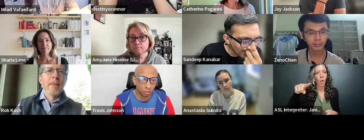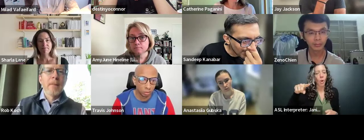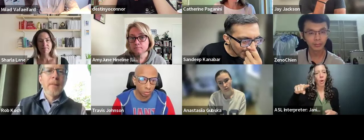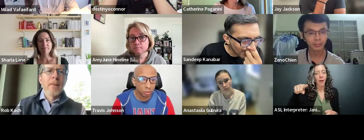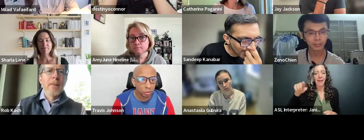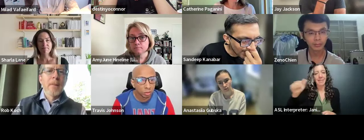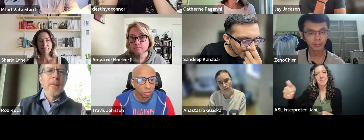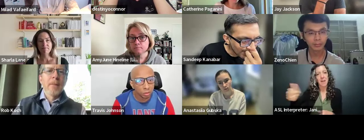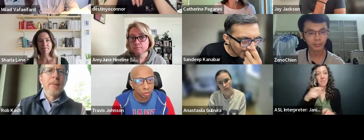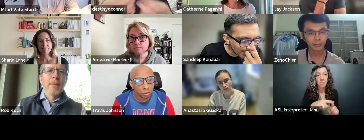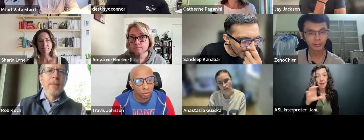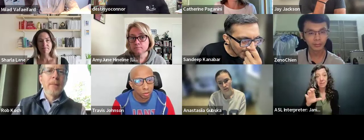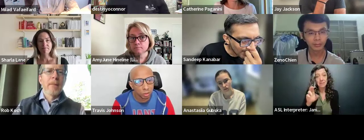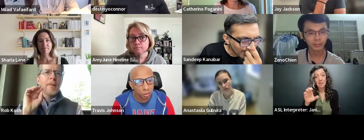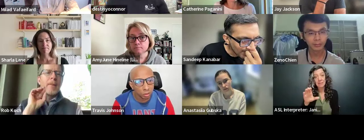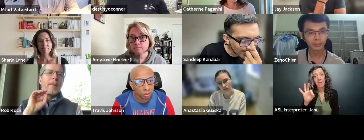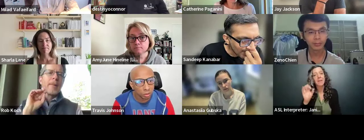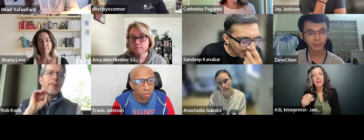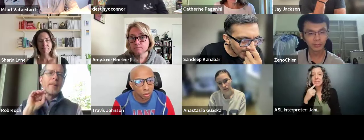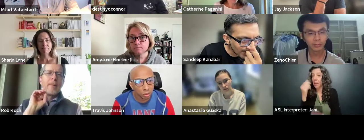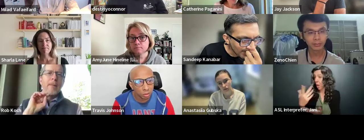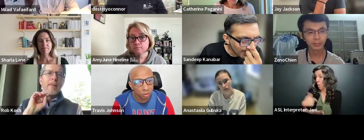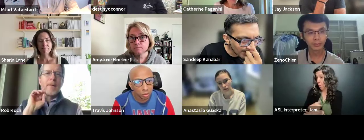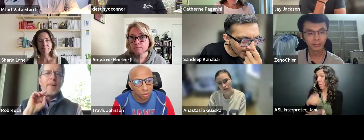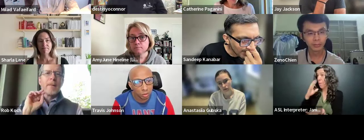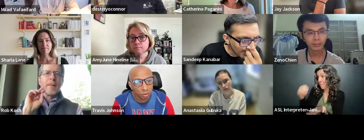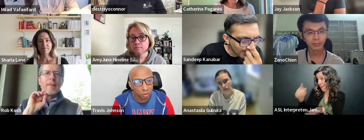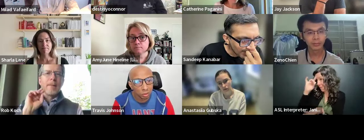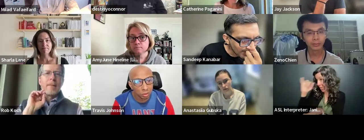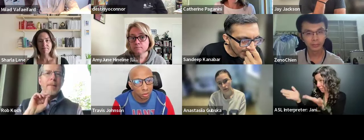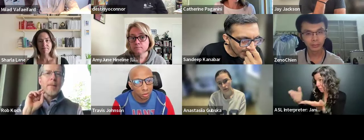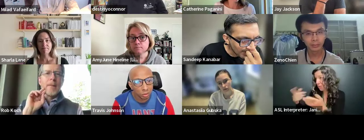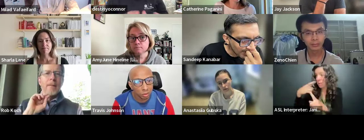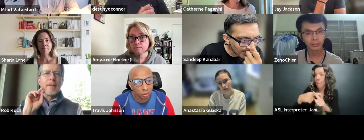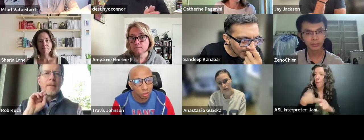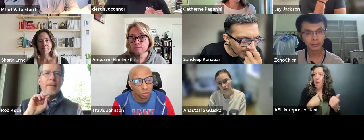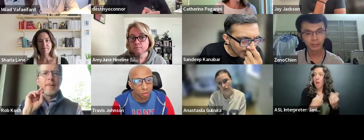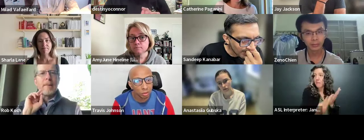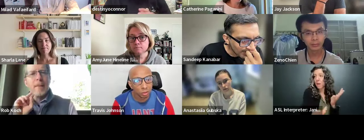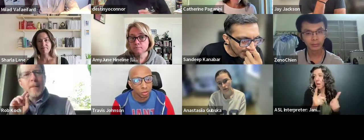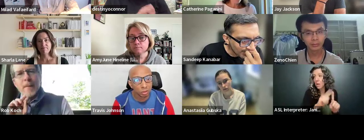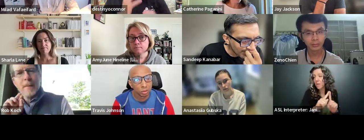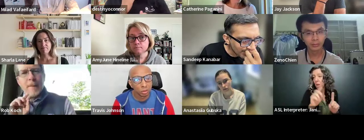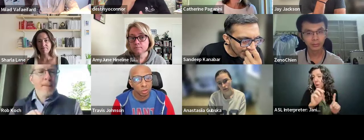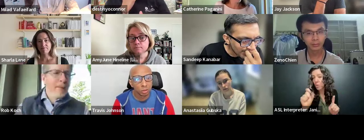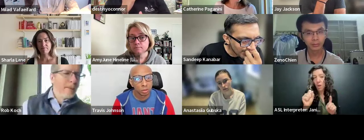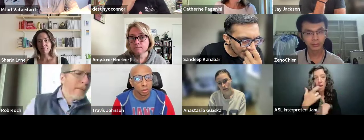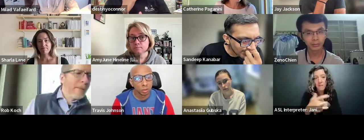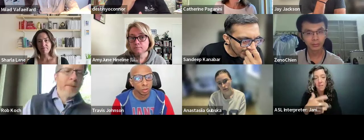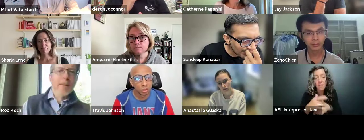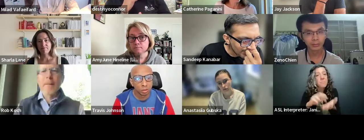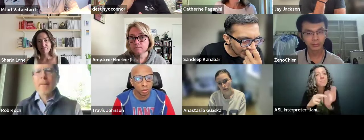of say like, okay, we pay for it and like we have these tools available. And if someone, if a meetup